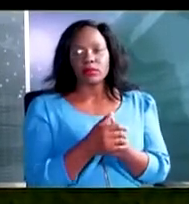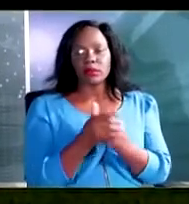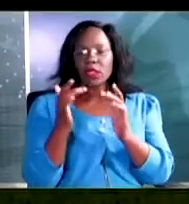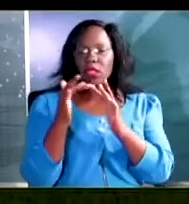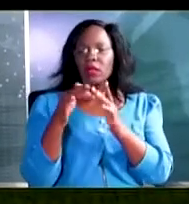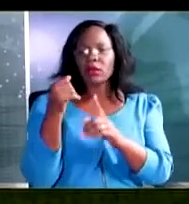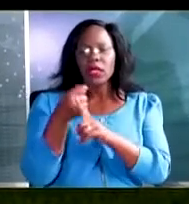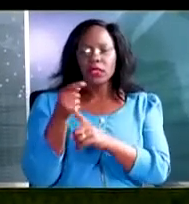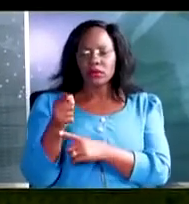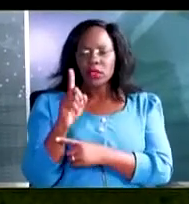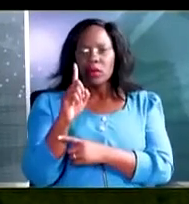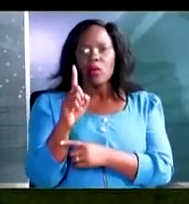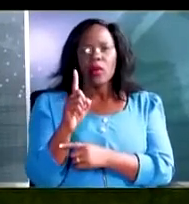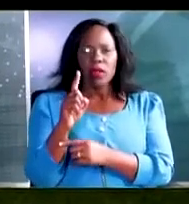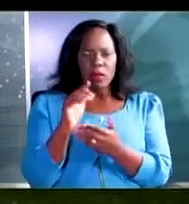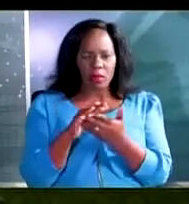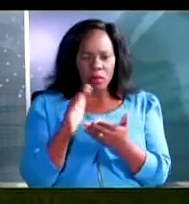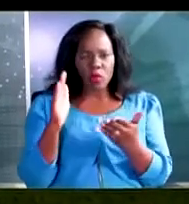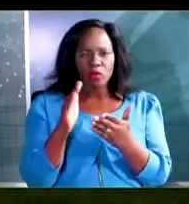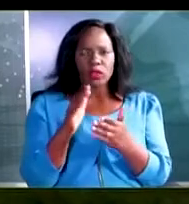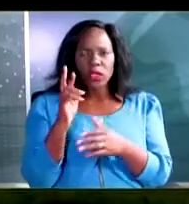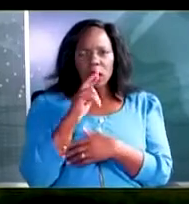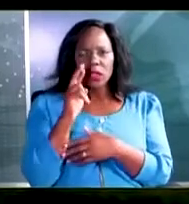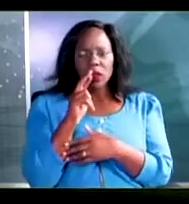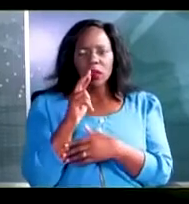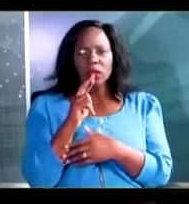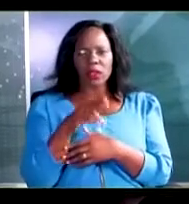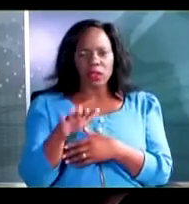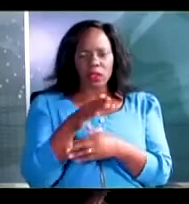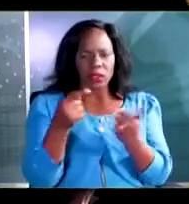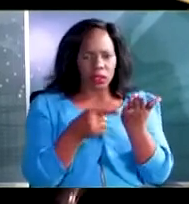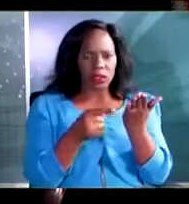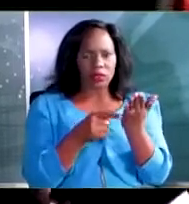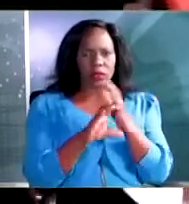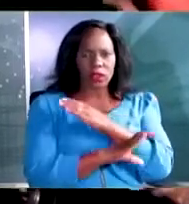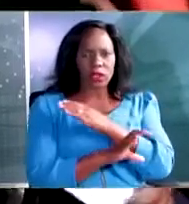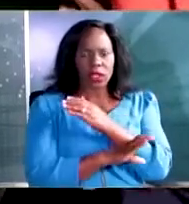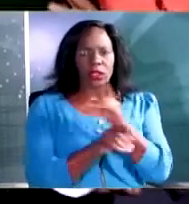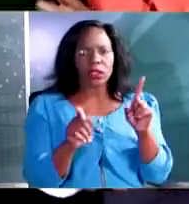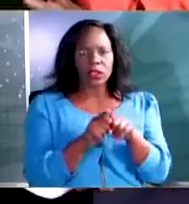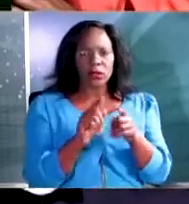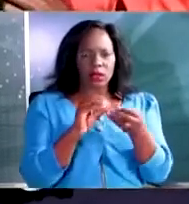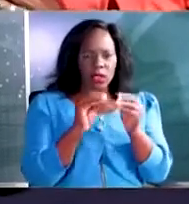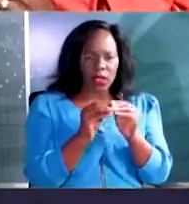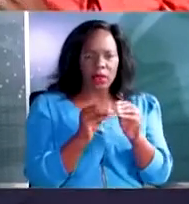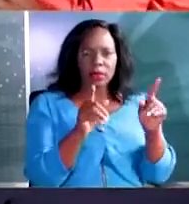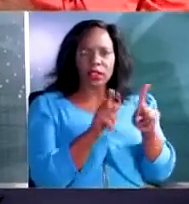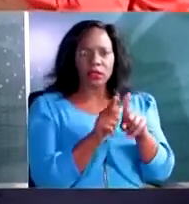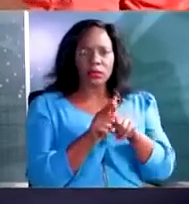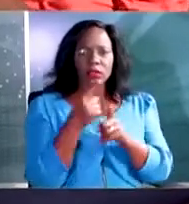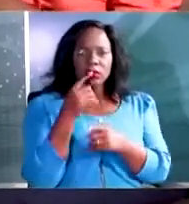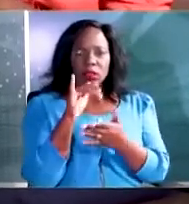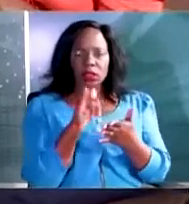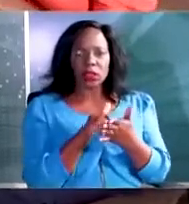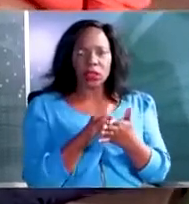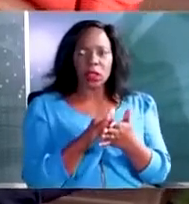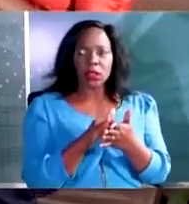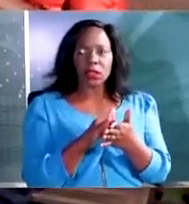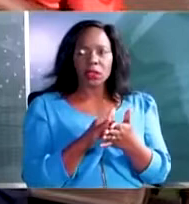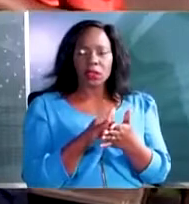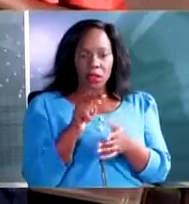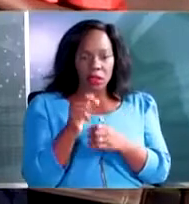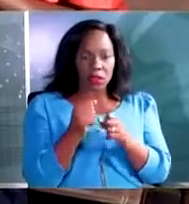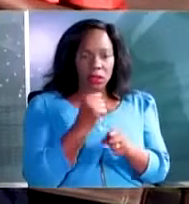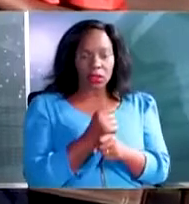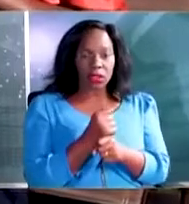is one of the most threatening when it comes to technology in the country. And the numbers also say that just this year